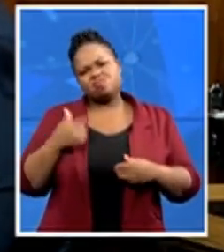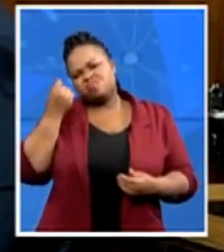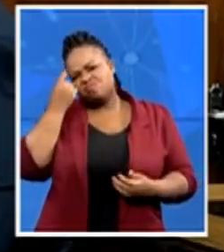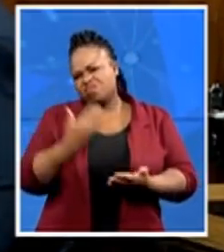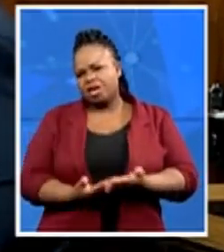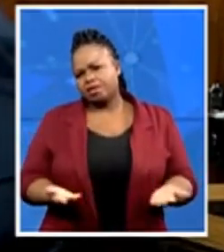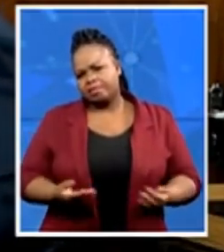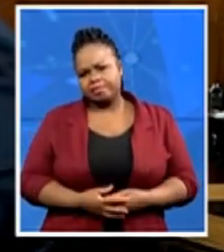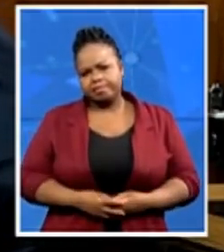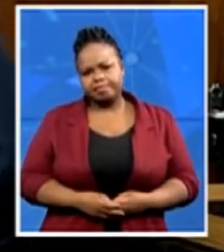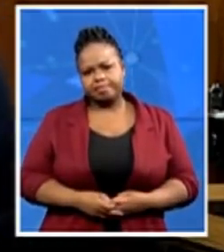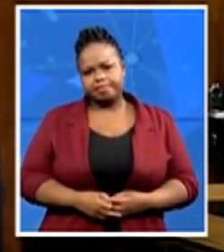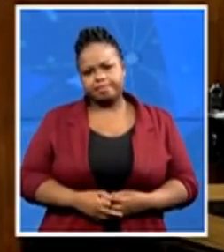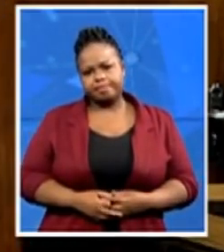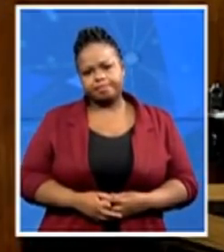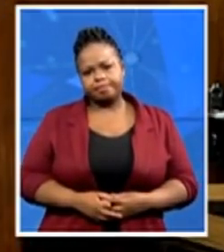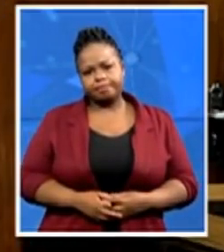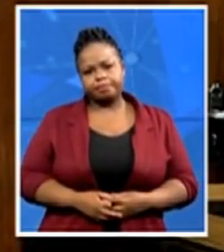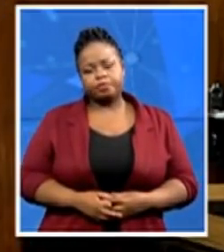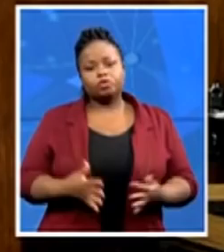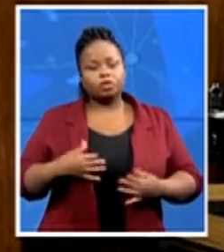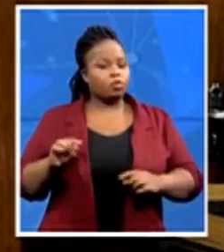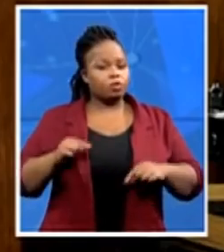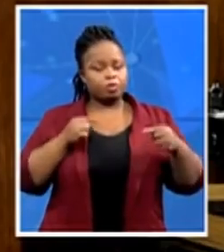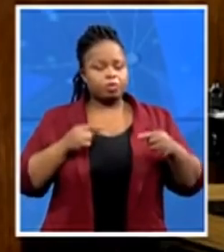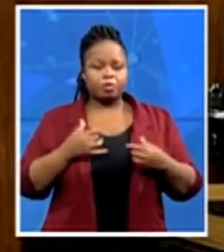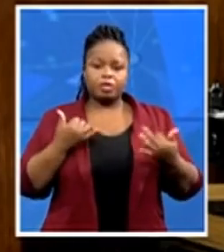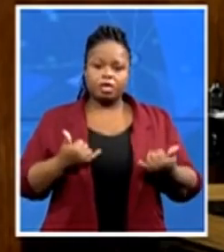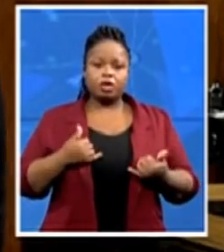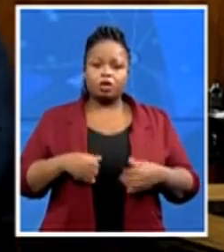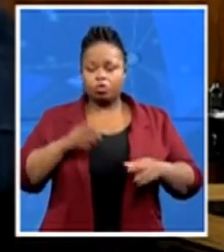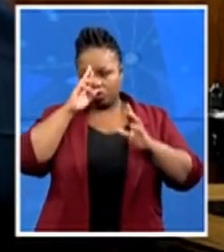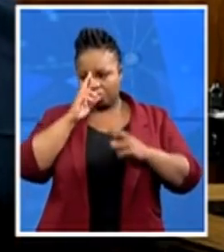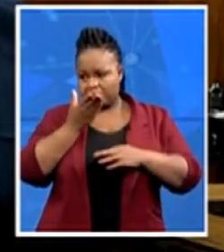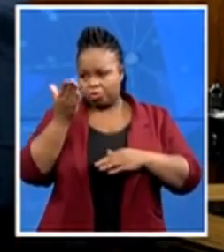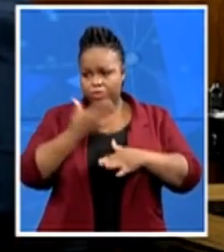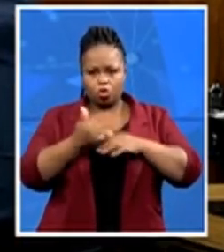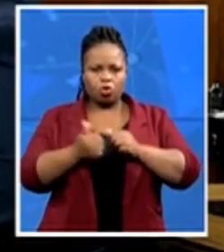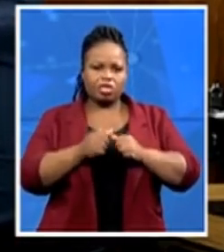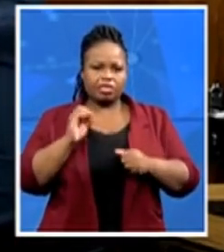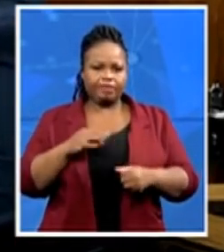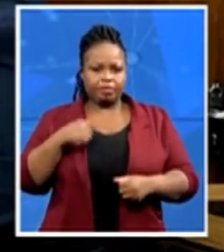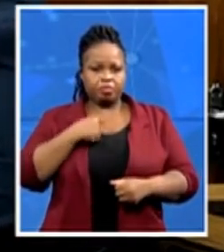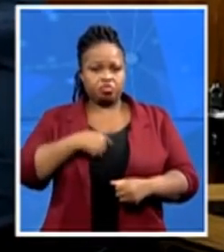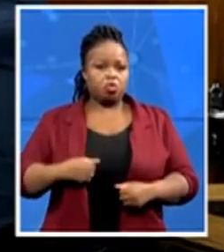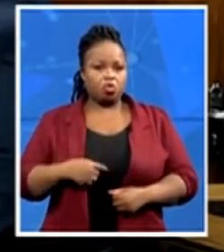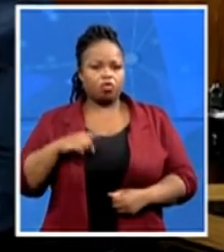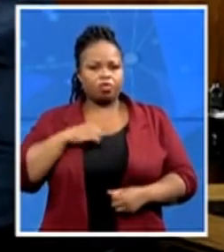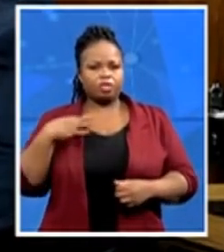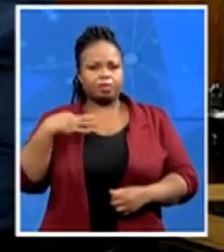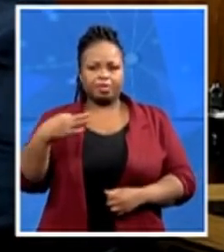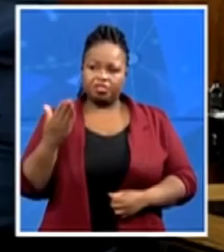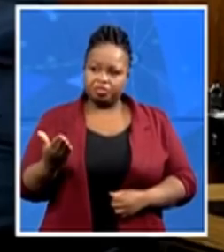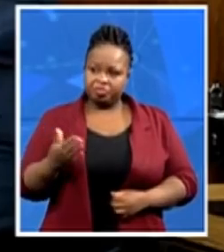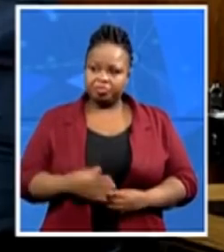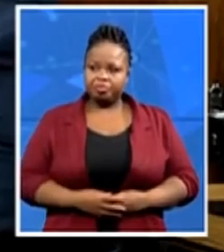So the argument, with all due respect to my colleagues, are completely wrong in terms of these applications. And I submit there's